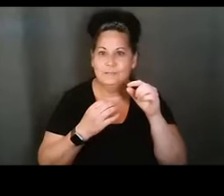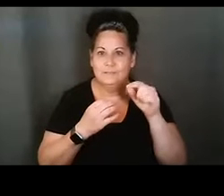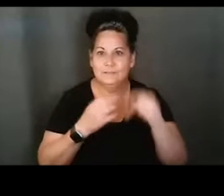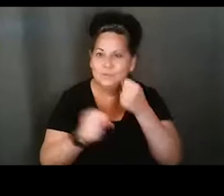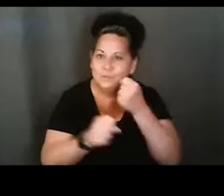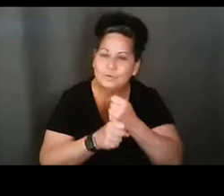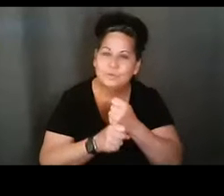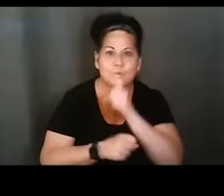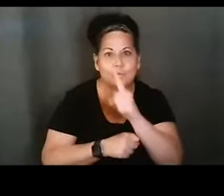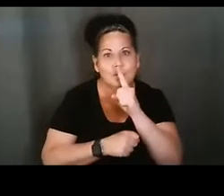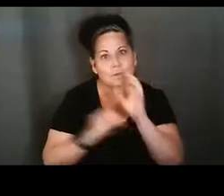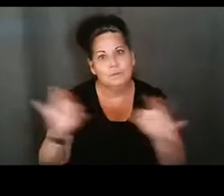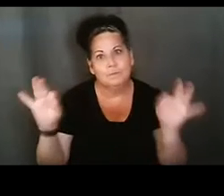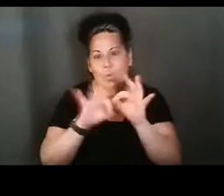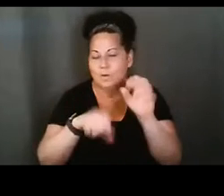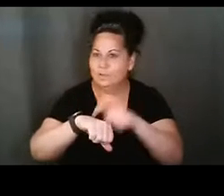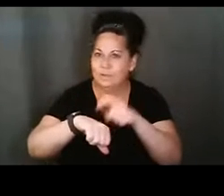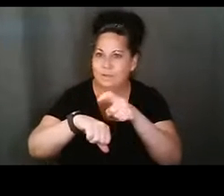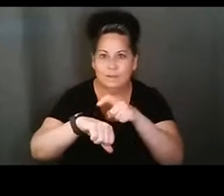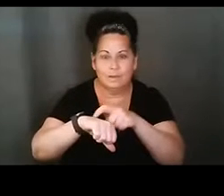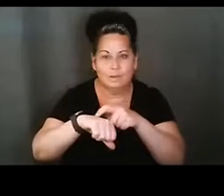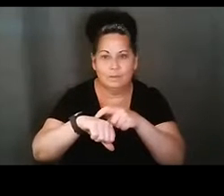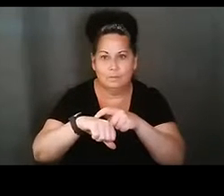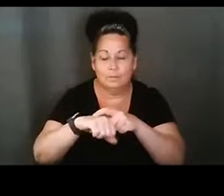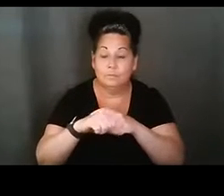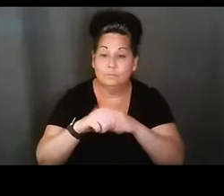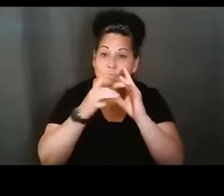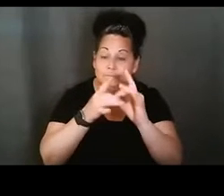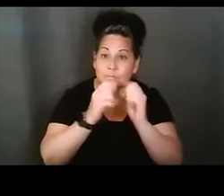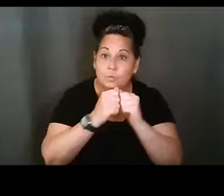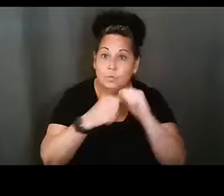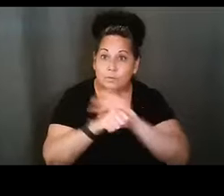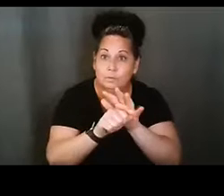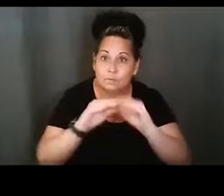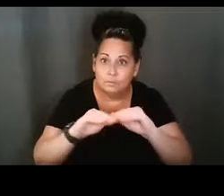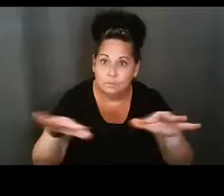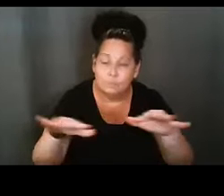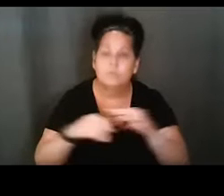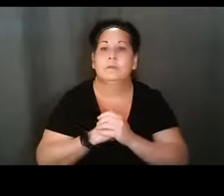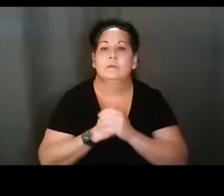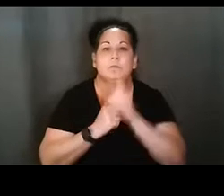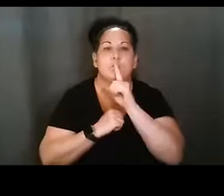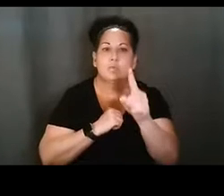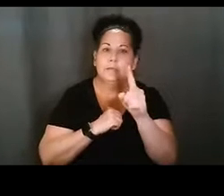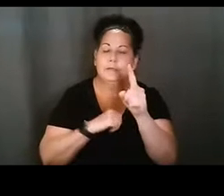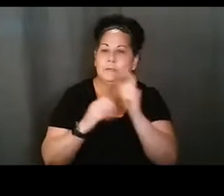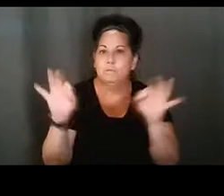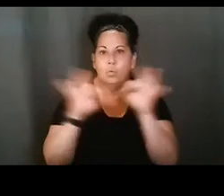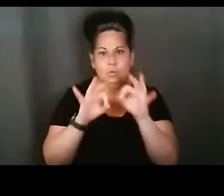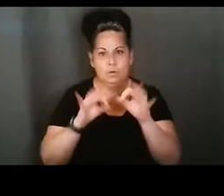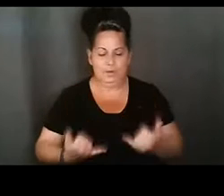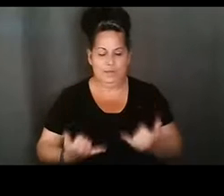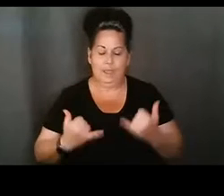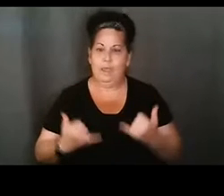this pandemic. It was timely as parents to receive this information. And I was just thinking to myself, as